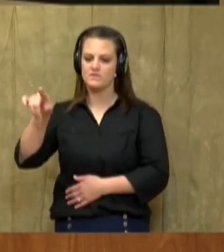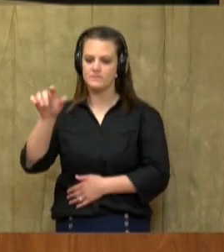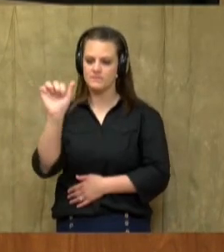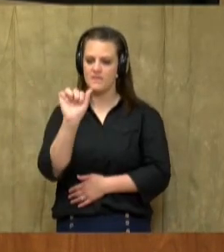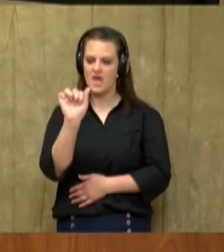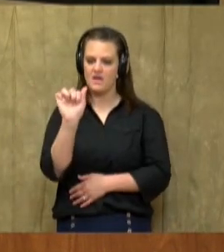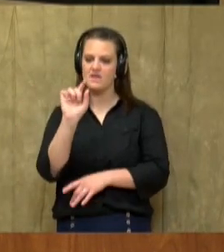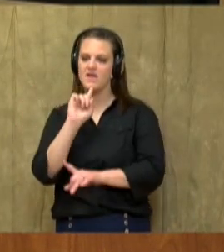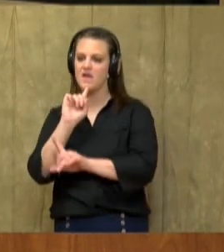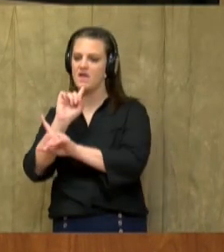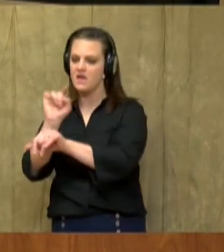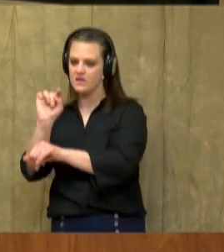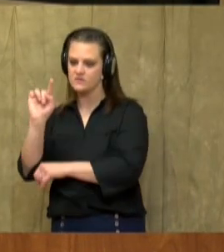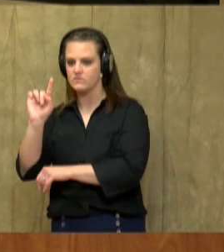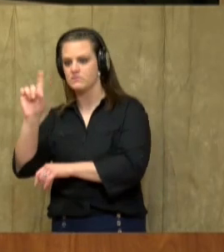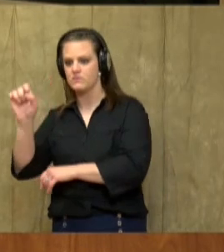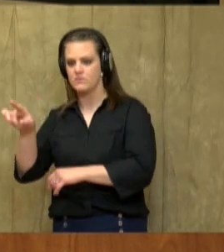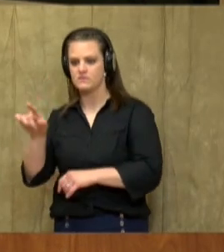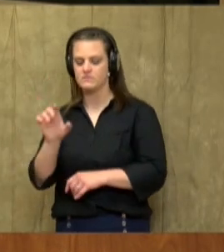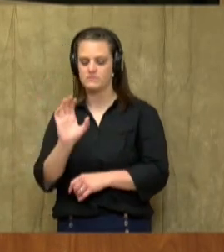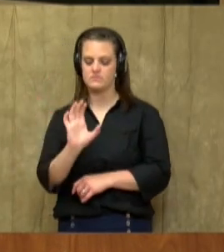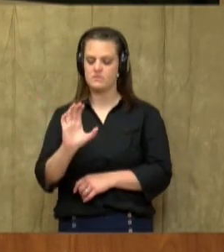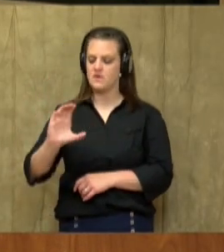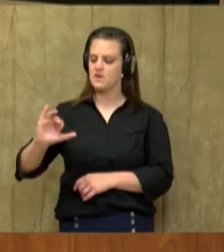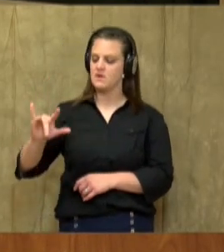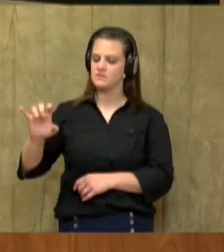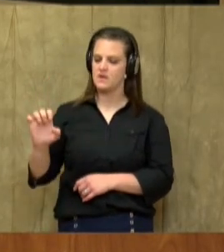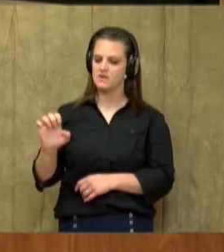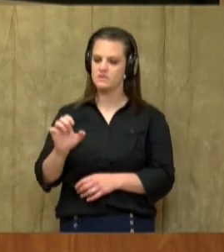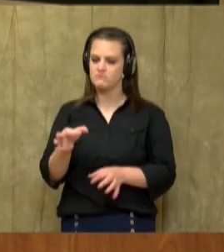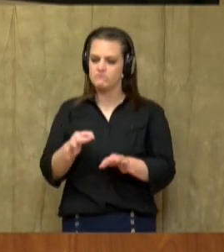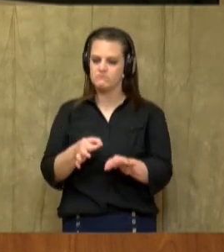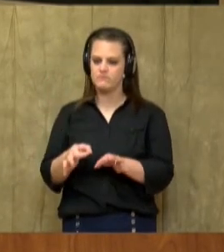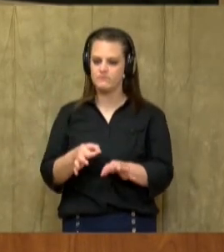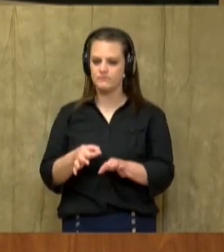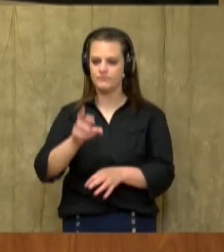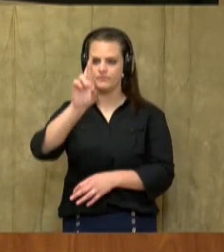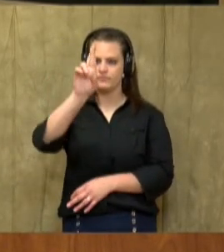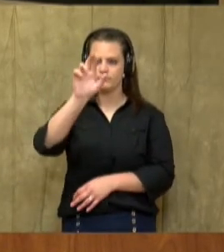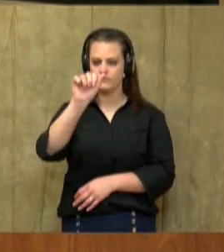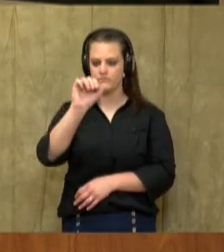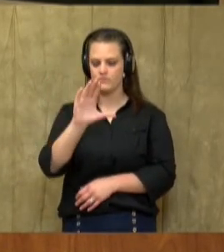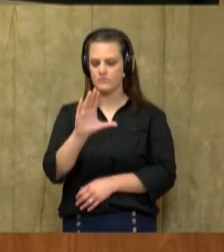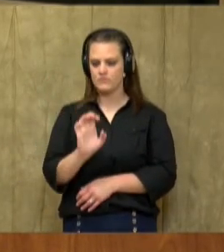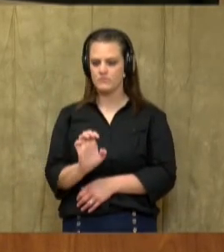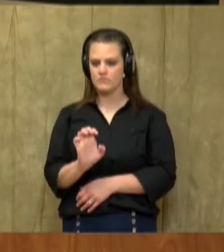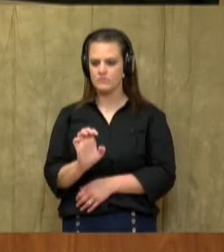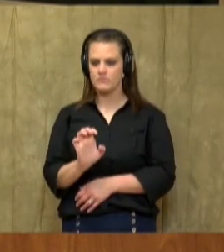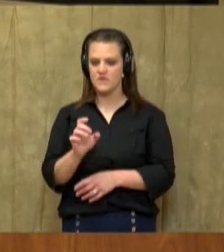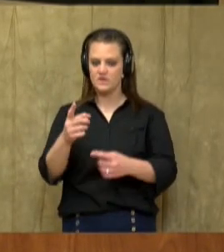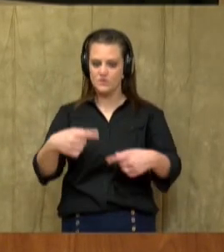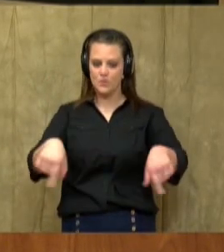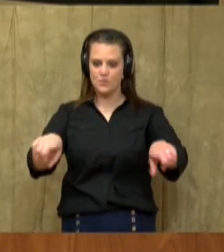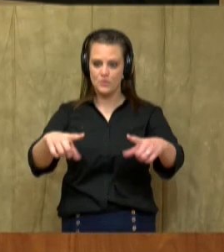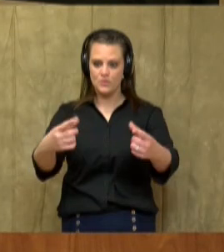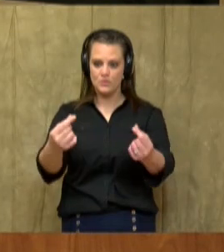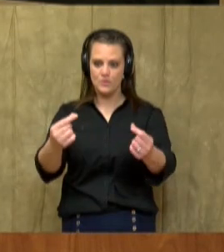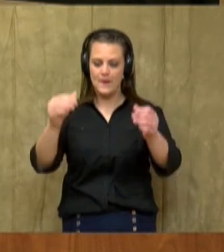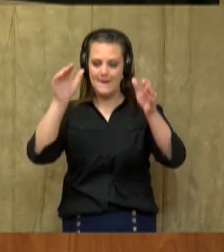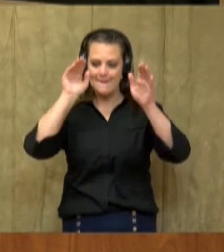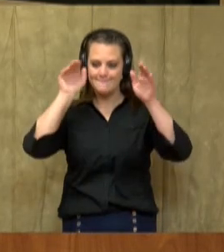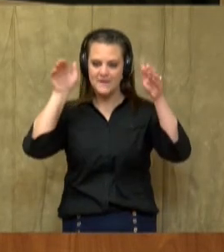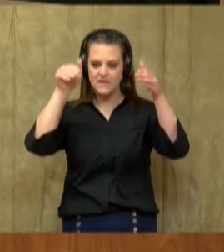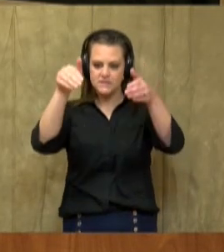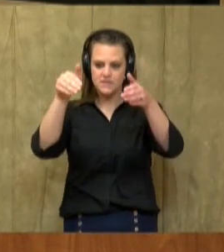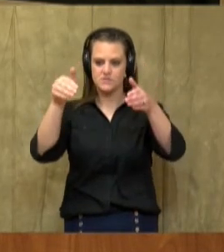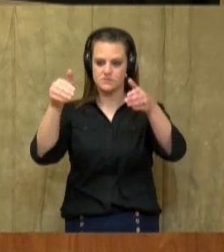answer the question, cite evidence, and explain. So I need you to pay attention to our